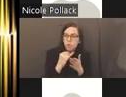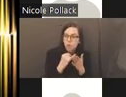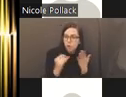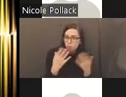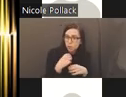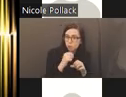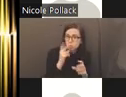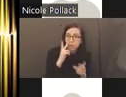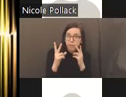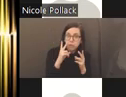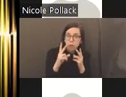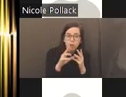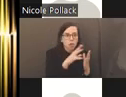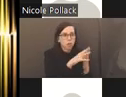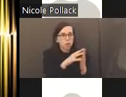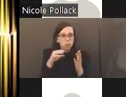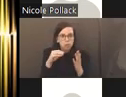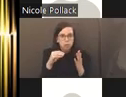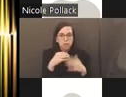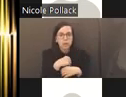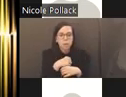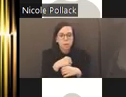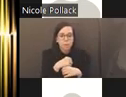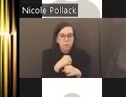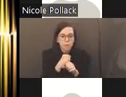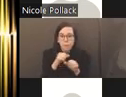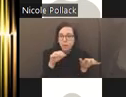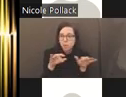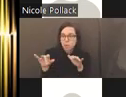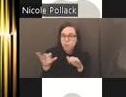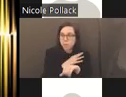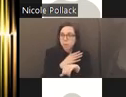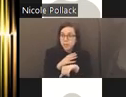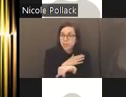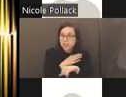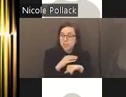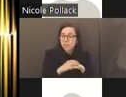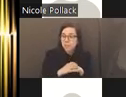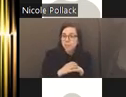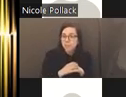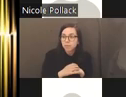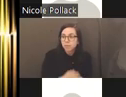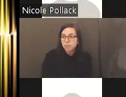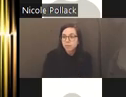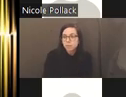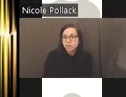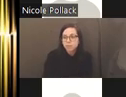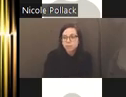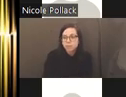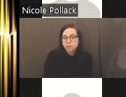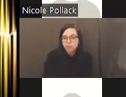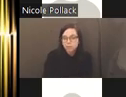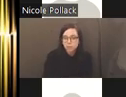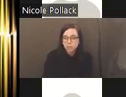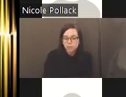created visually, and then use that to inform what he did with sound. So he